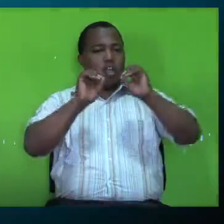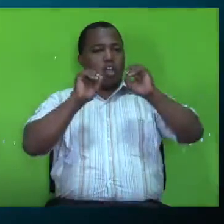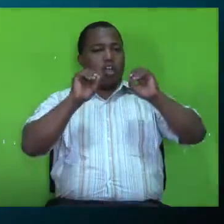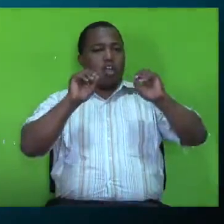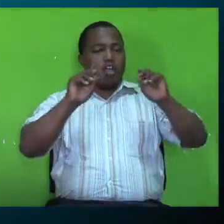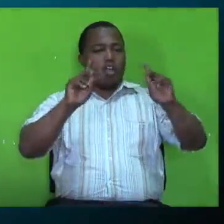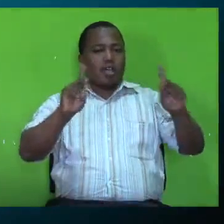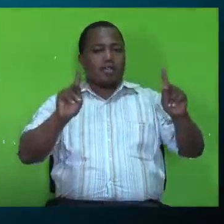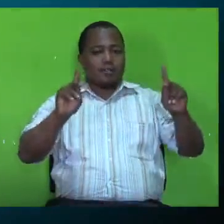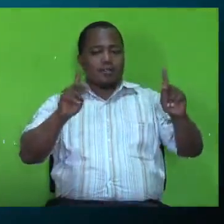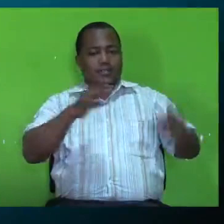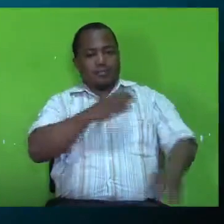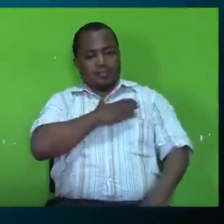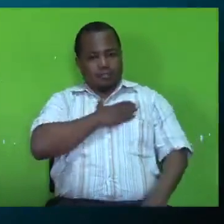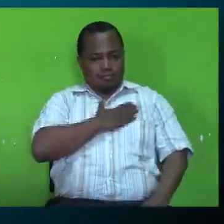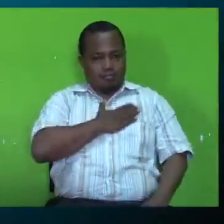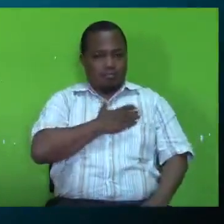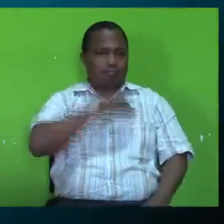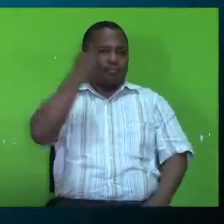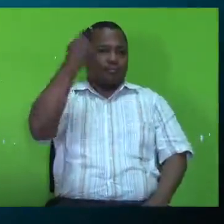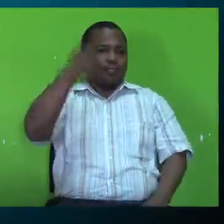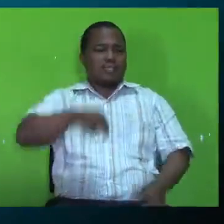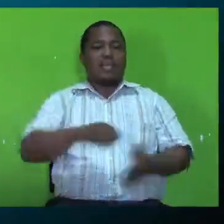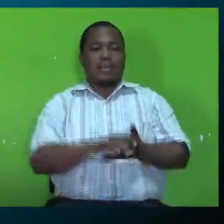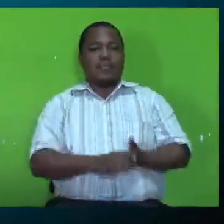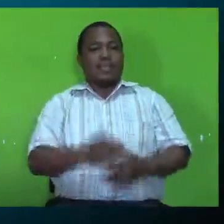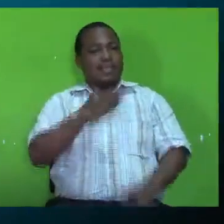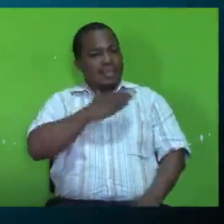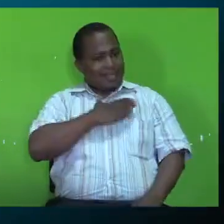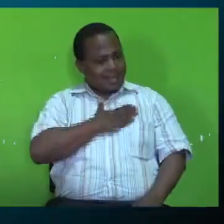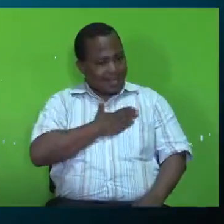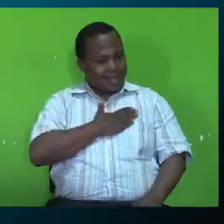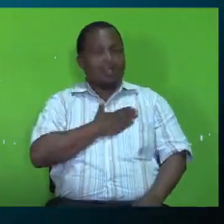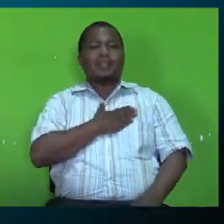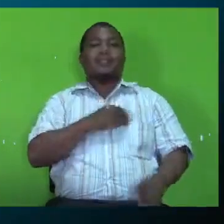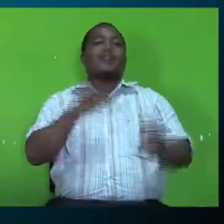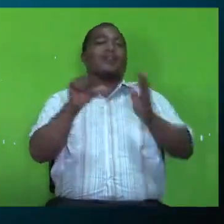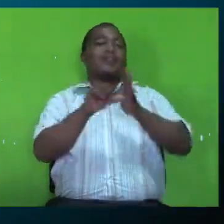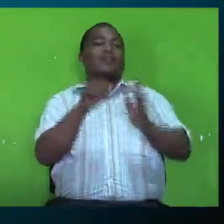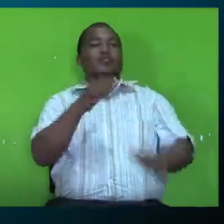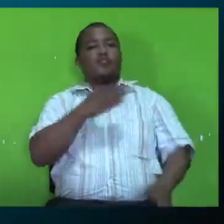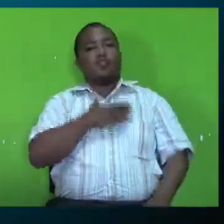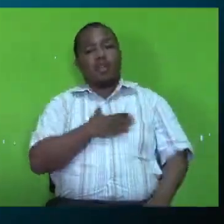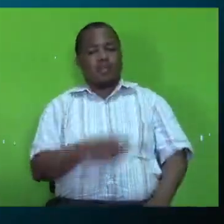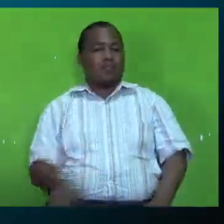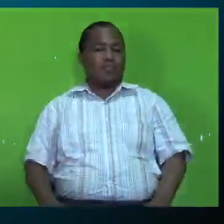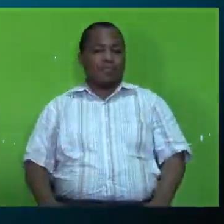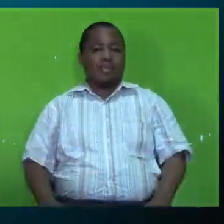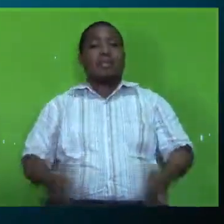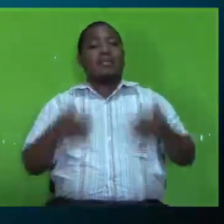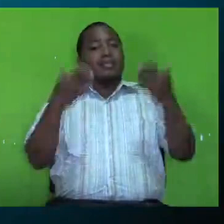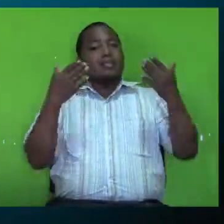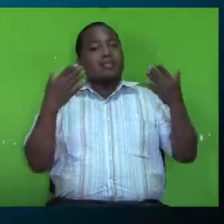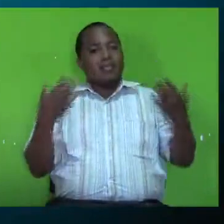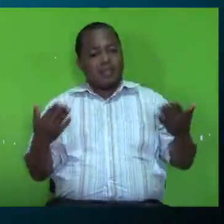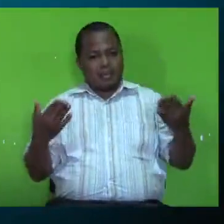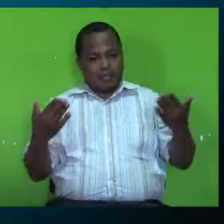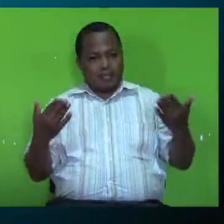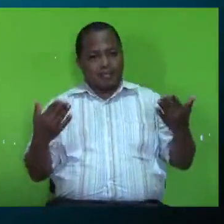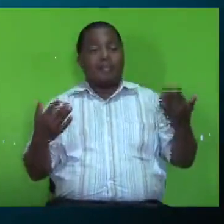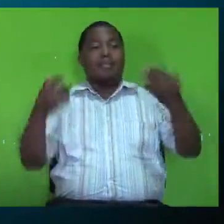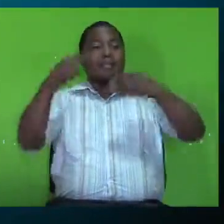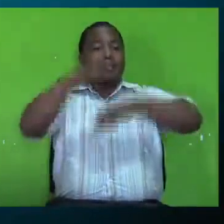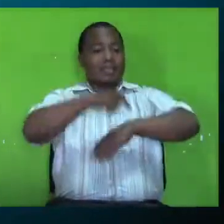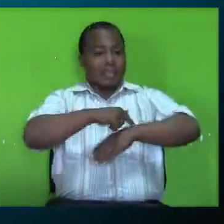Wow! Thank you very much. Thank you a lot, my dears. Now, my dears, is